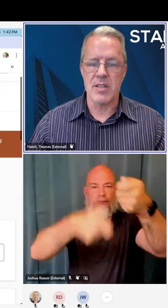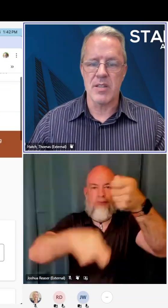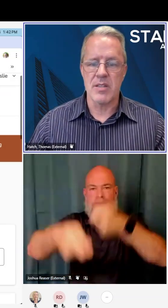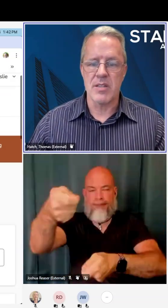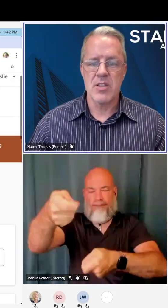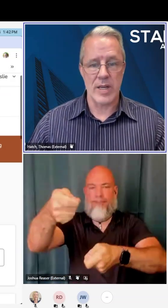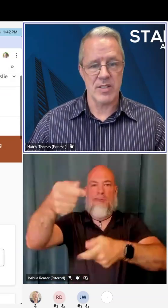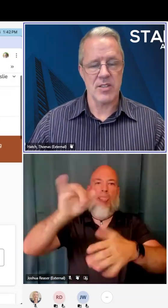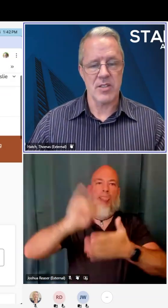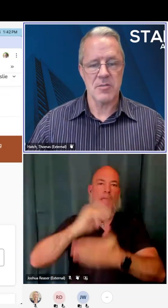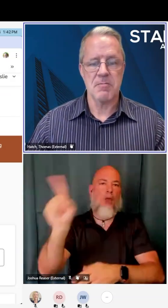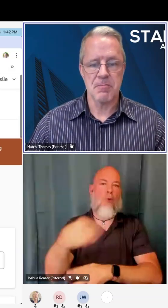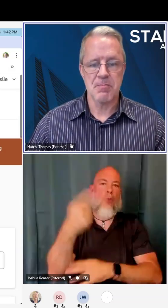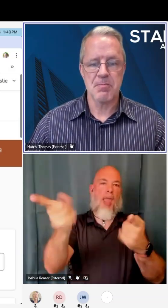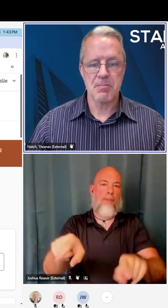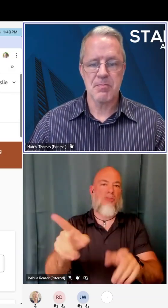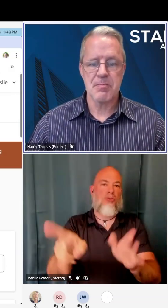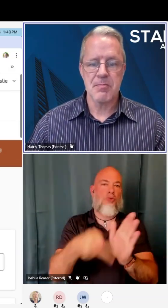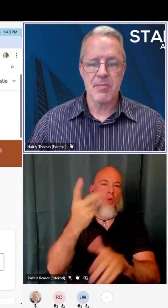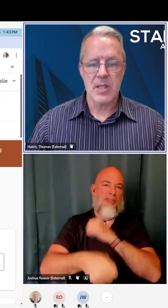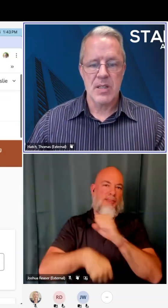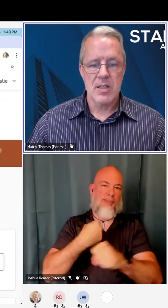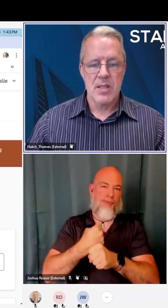be done twice a year.